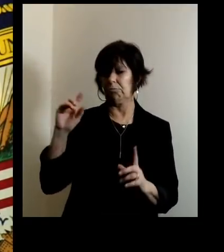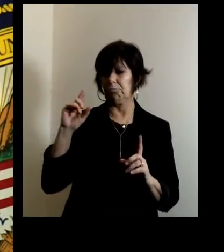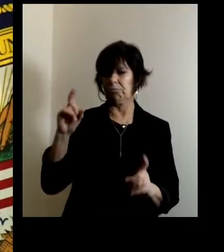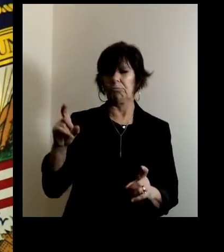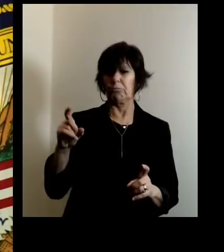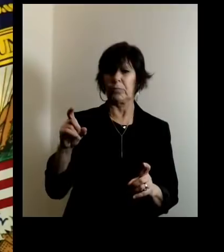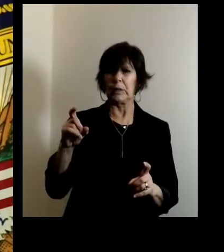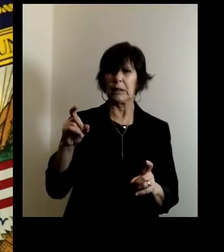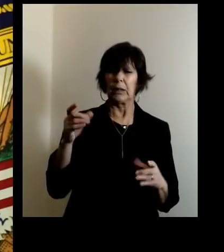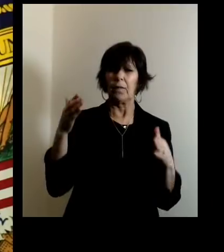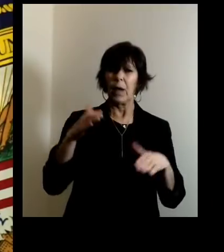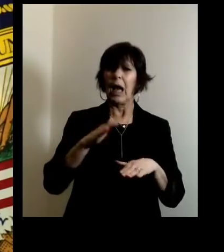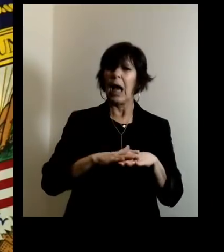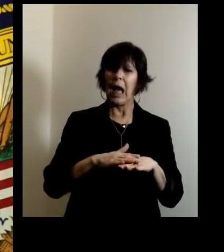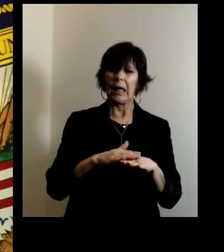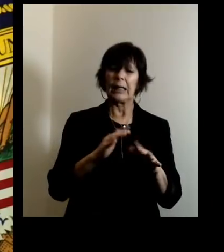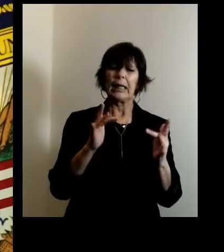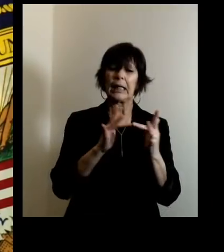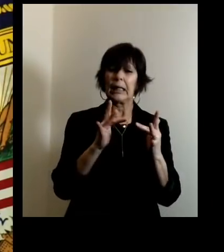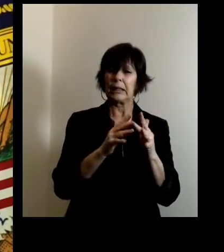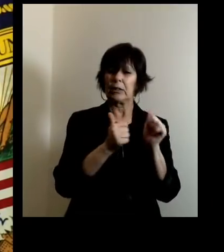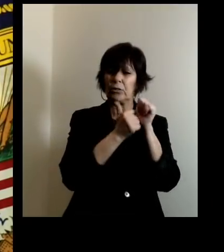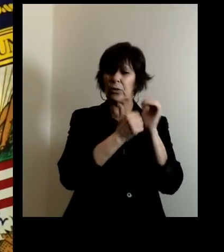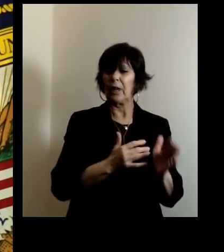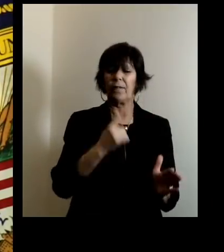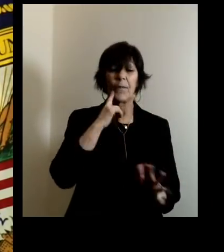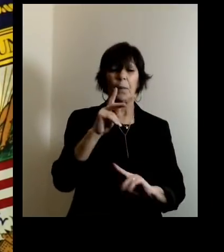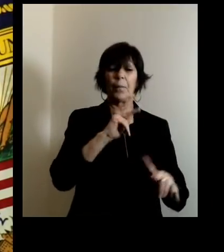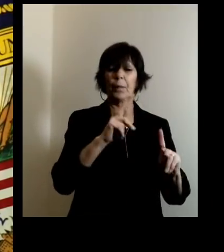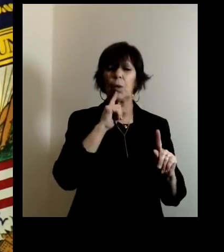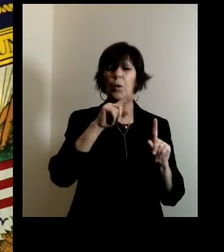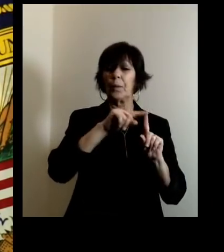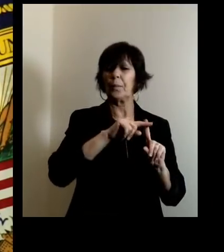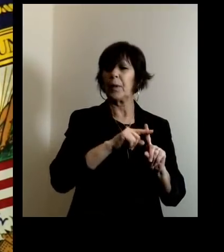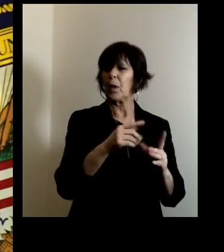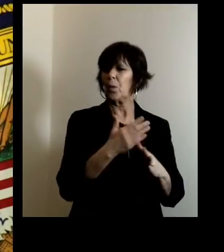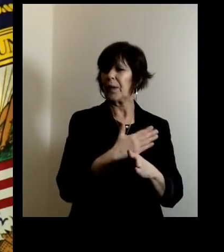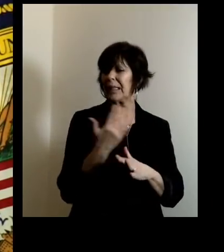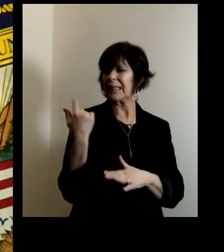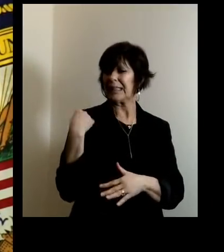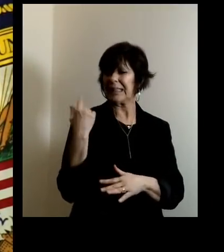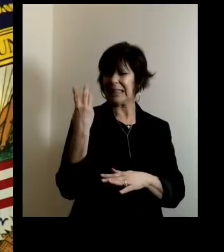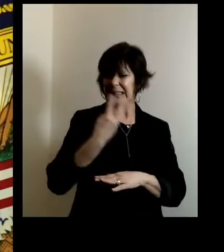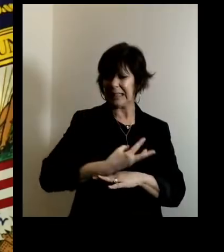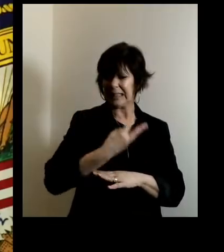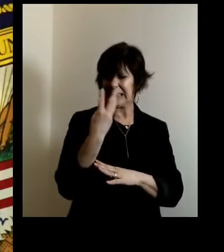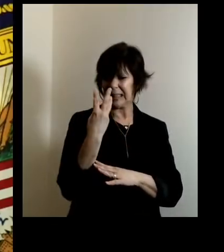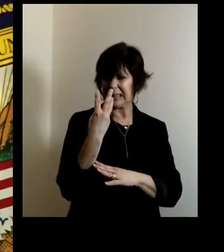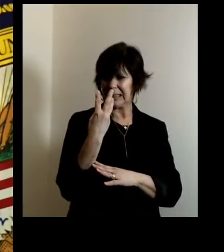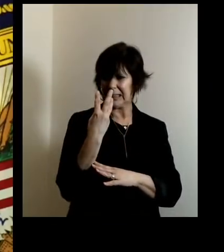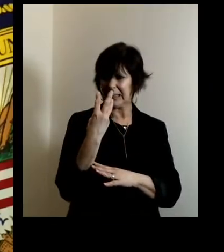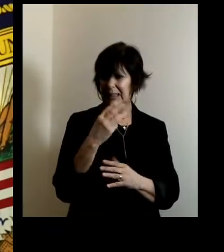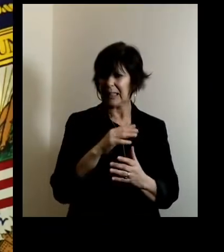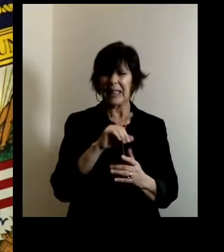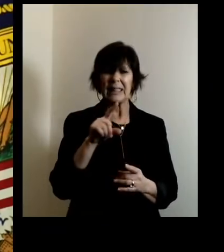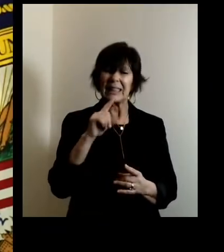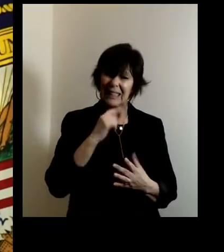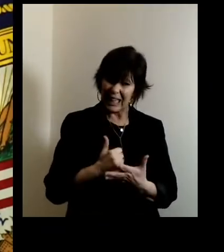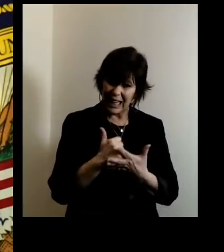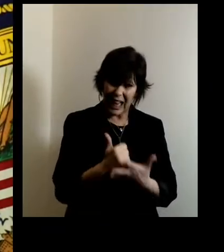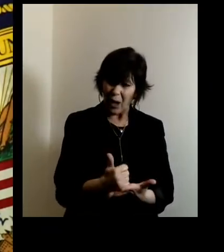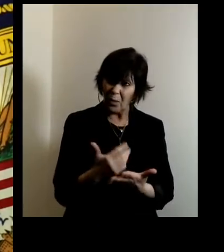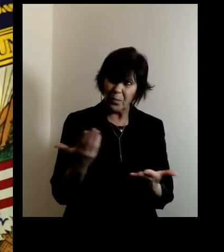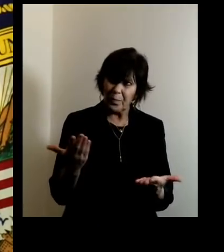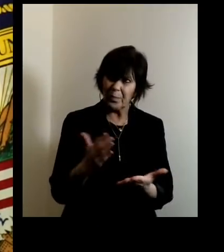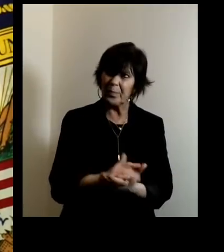contact tracing efforts on people who had tested positive within the past 6 days. Does this new guidance lessen the burden at all on the county's